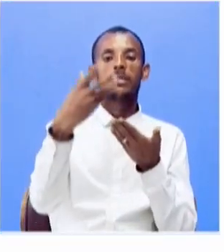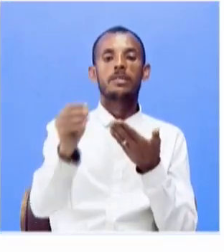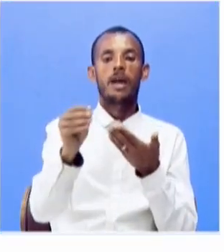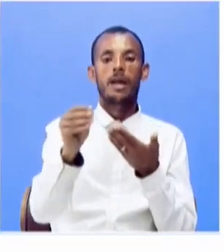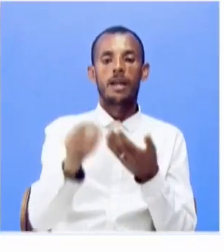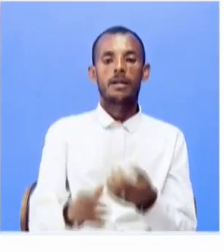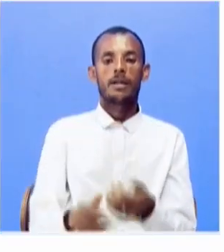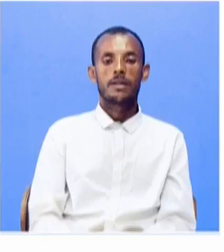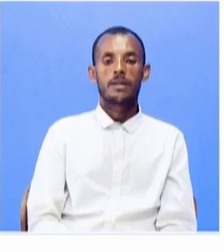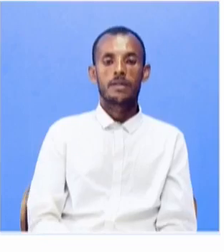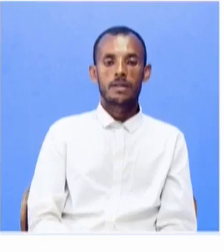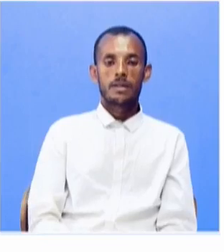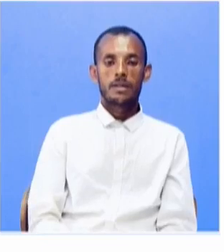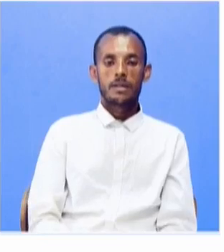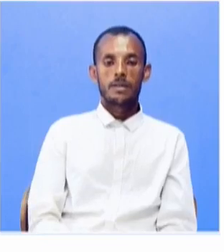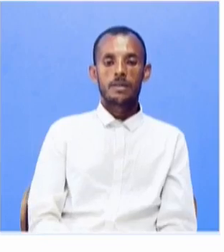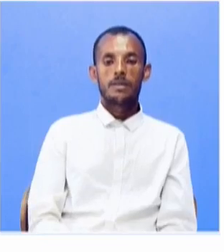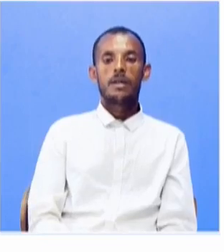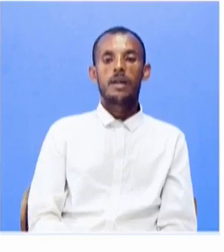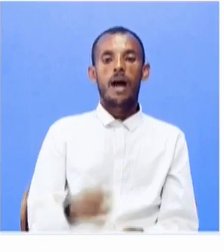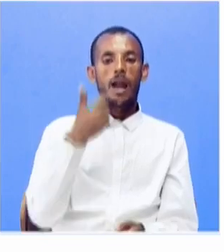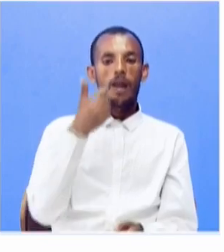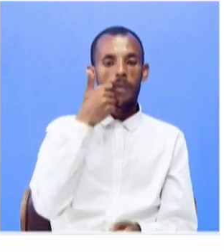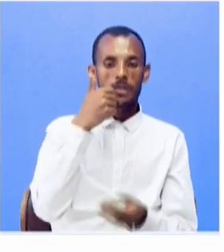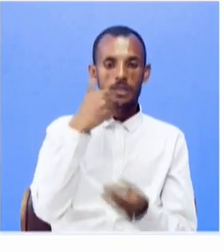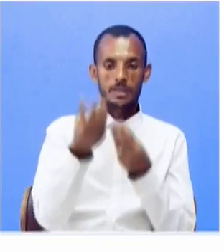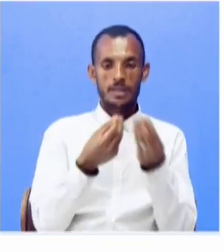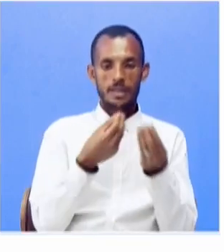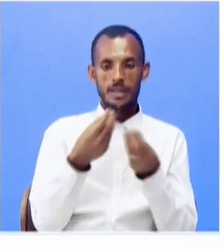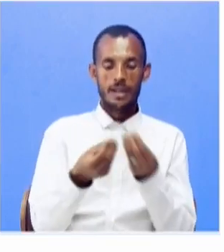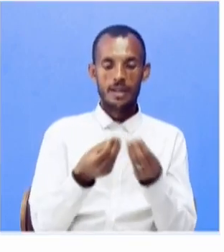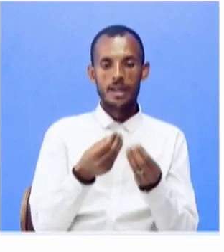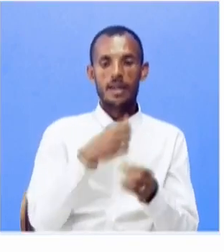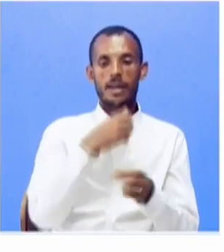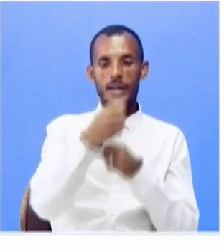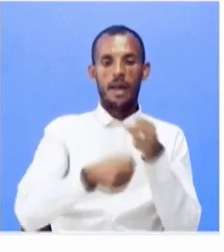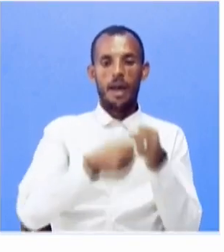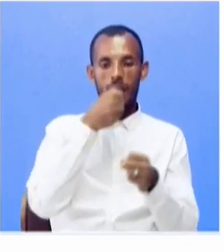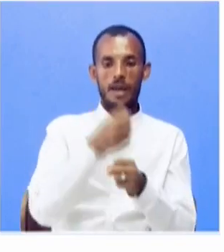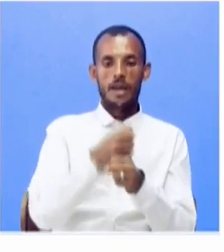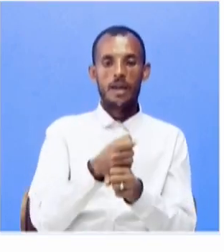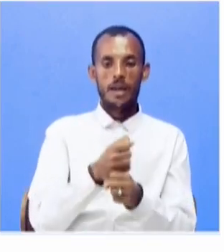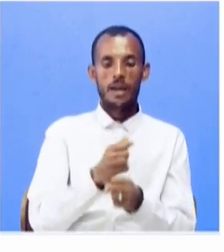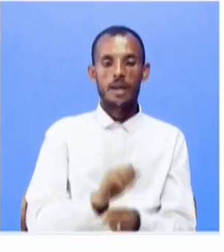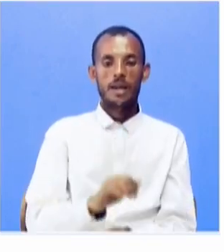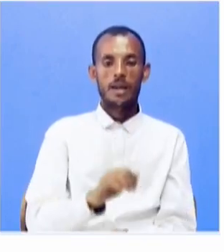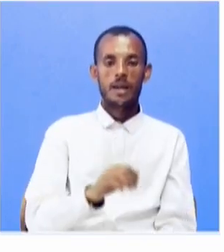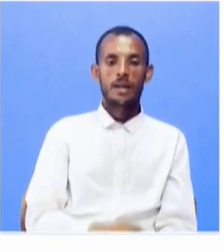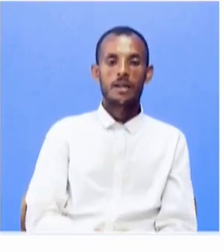for Almaz Stationery per year will be